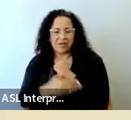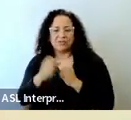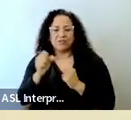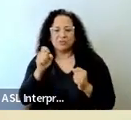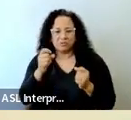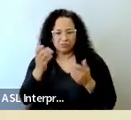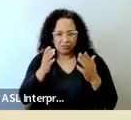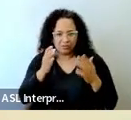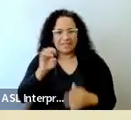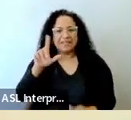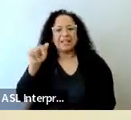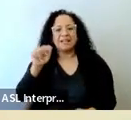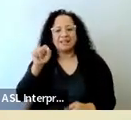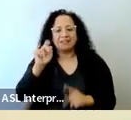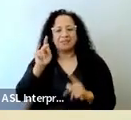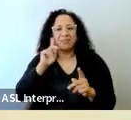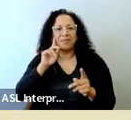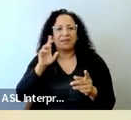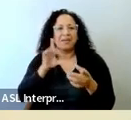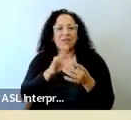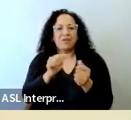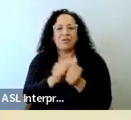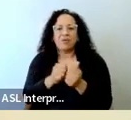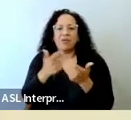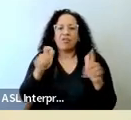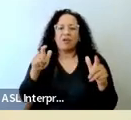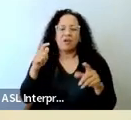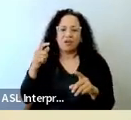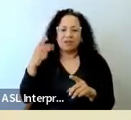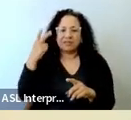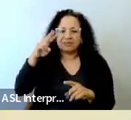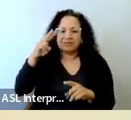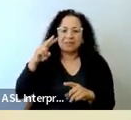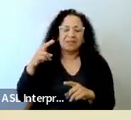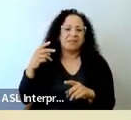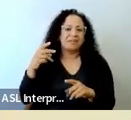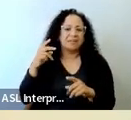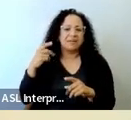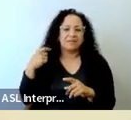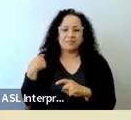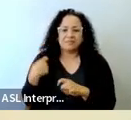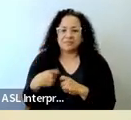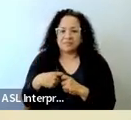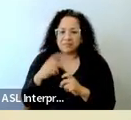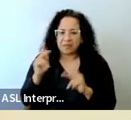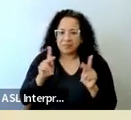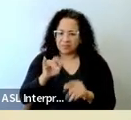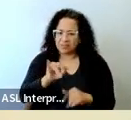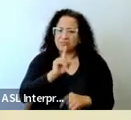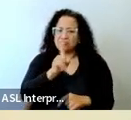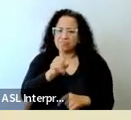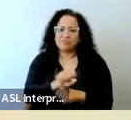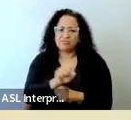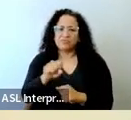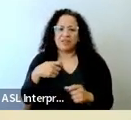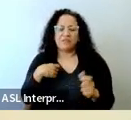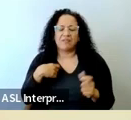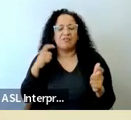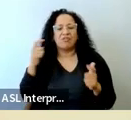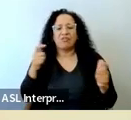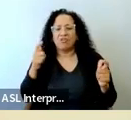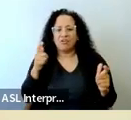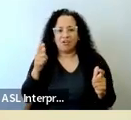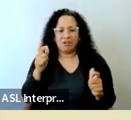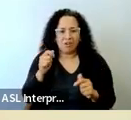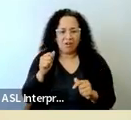East LA, and people associate that with a large Latino population, which is absolutely true. We also have a very large Asian